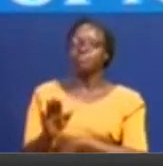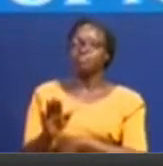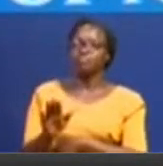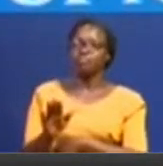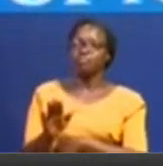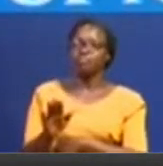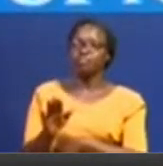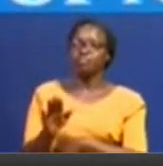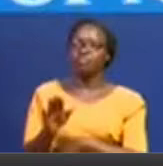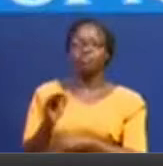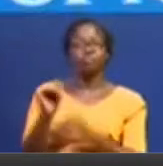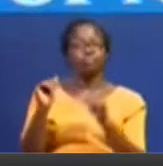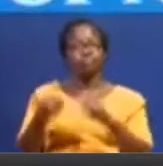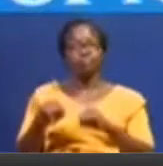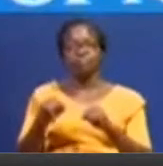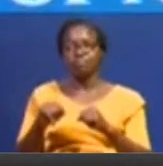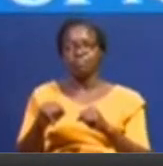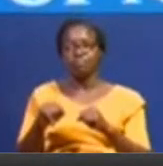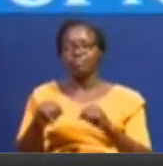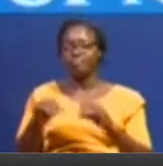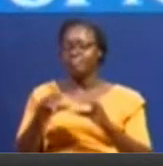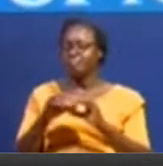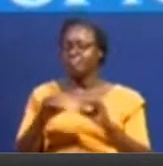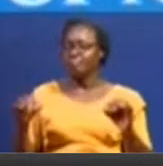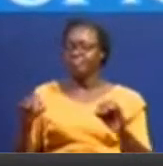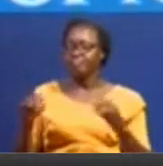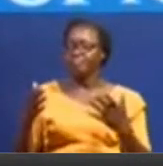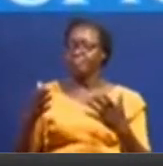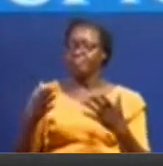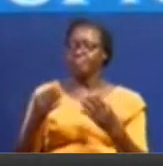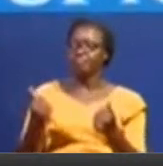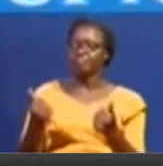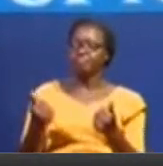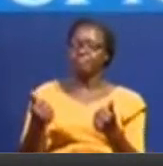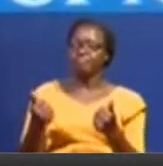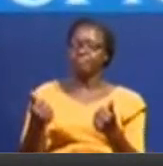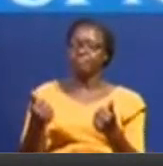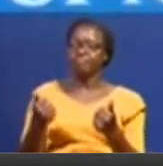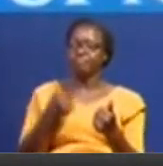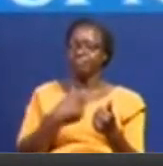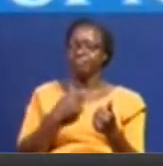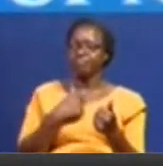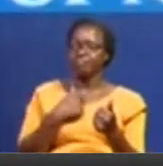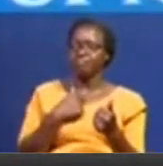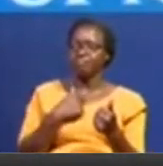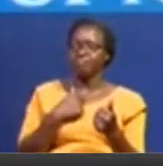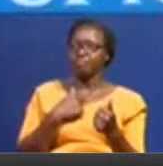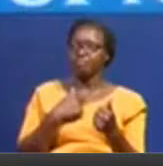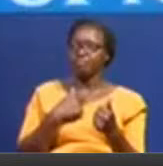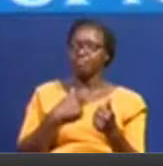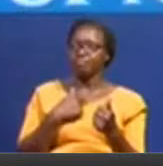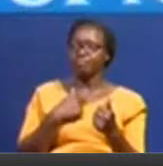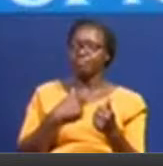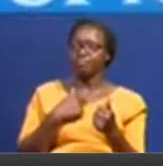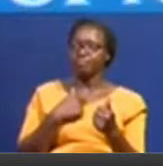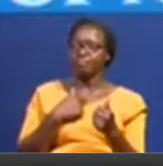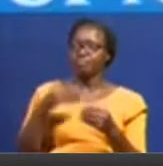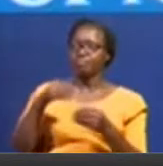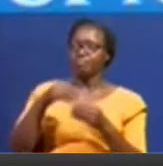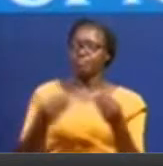So, of course, we had a disagreement on how that was to be handled. I had, the checks were supposed to